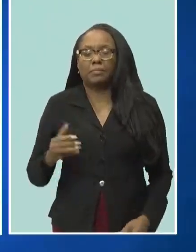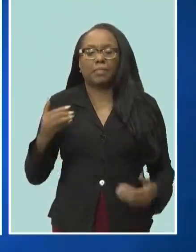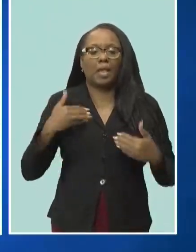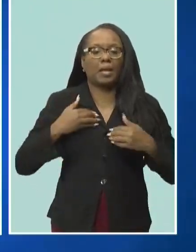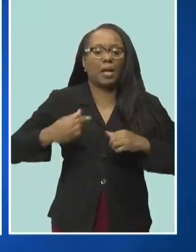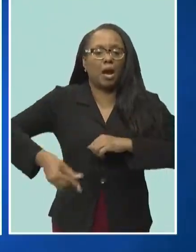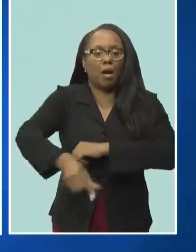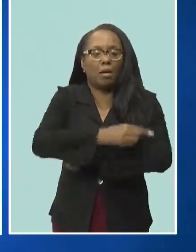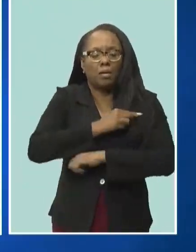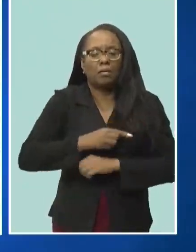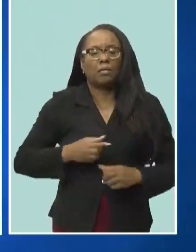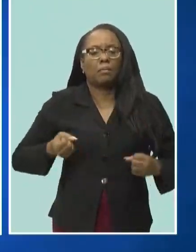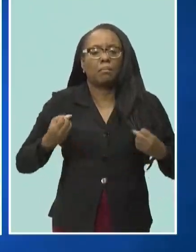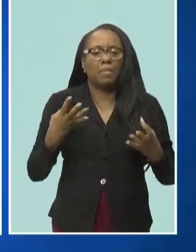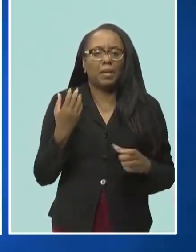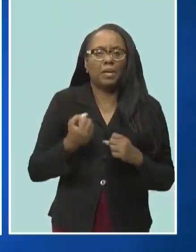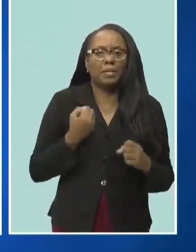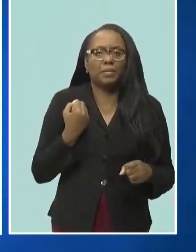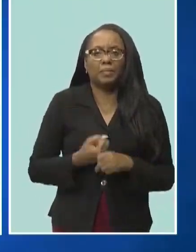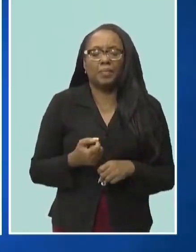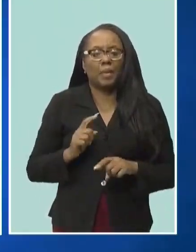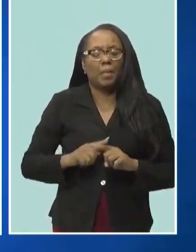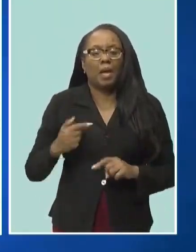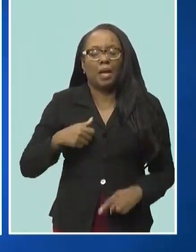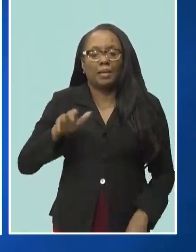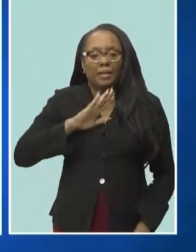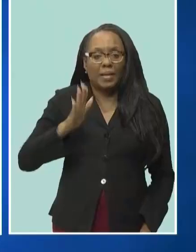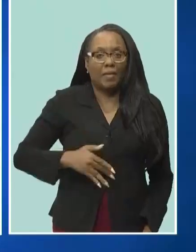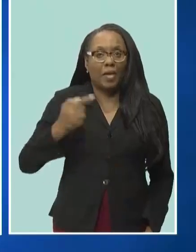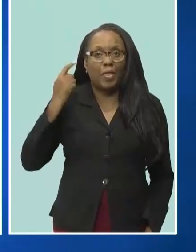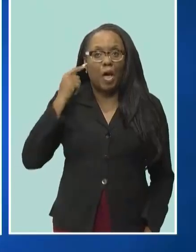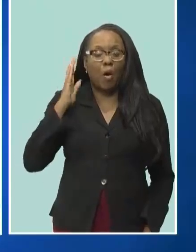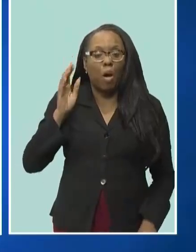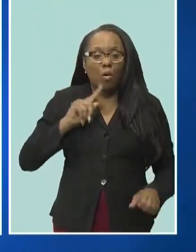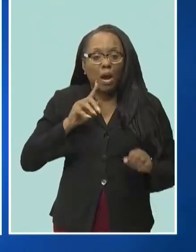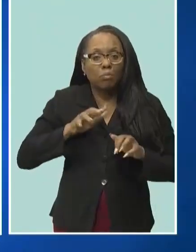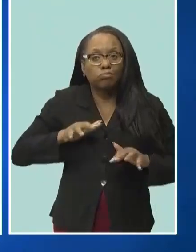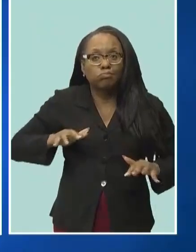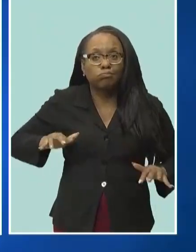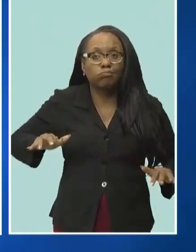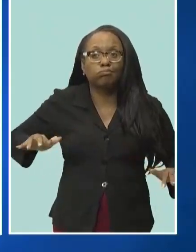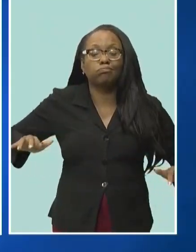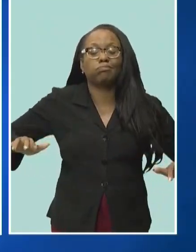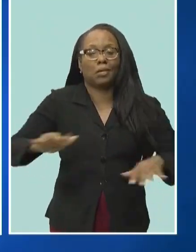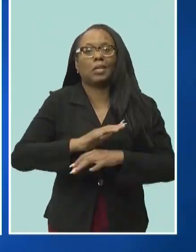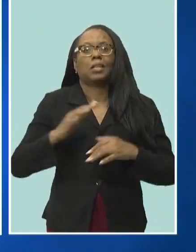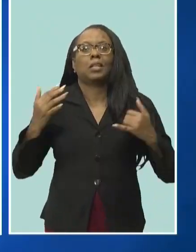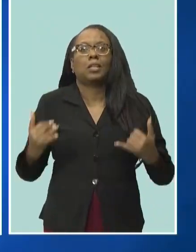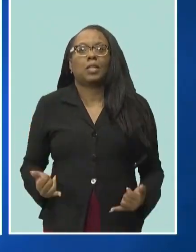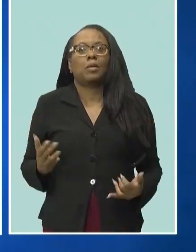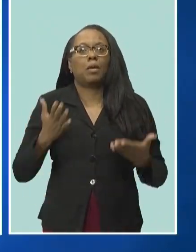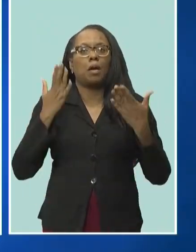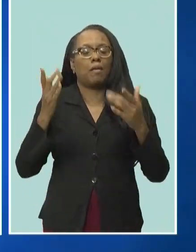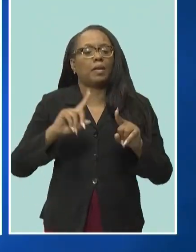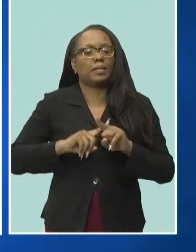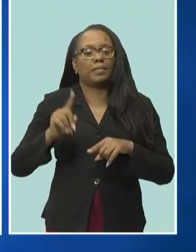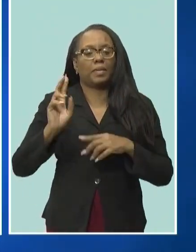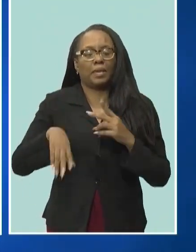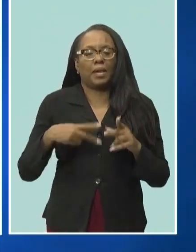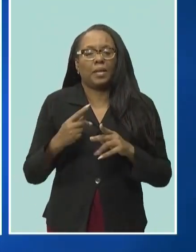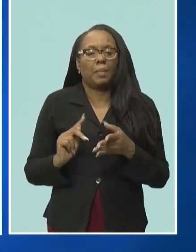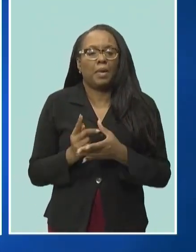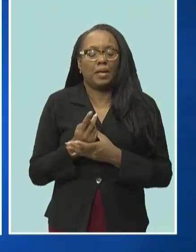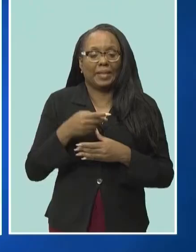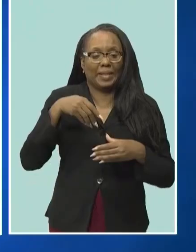years, but I didn't think that it would grow to the level that it has grown to. But now we offer all kinds of indoor and outdoor plants for